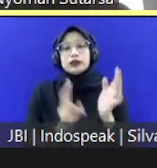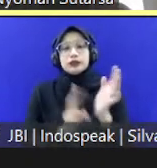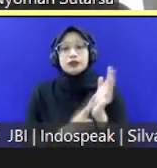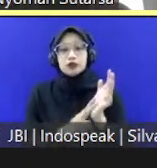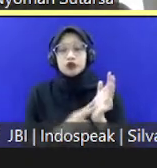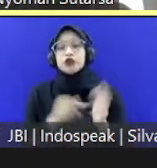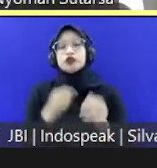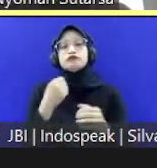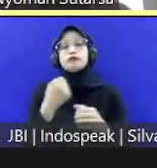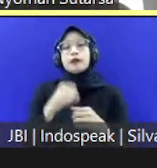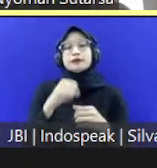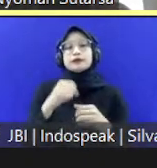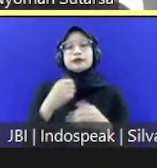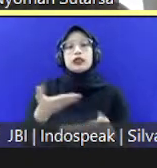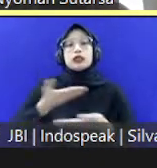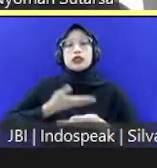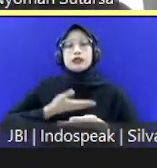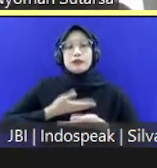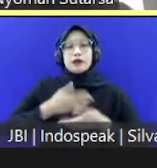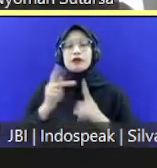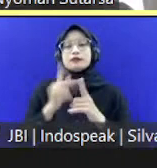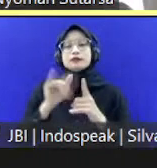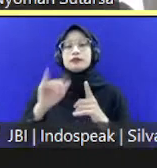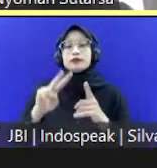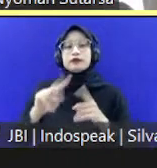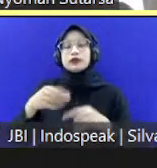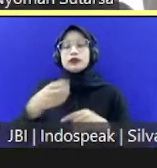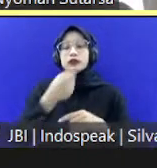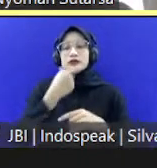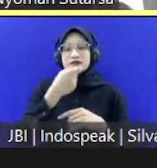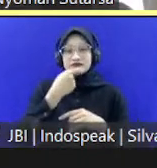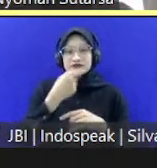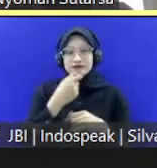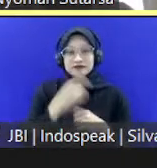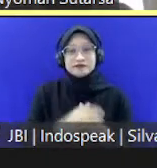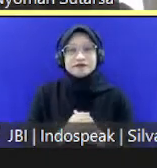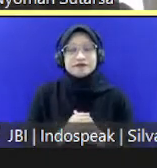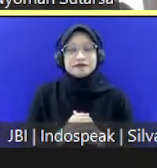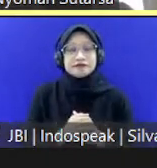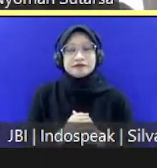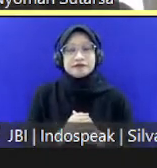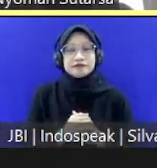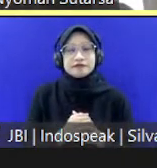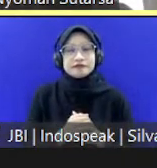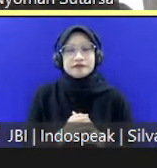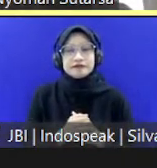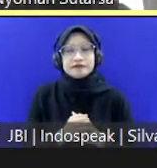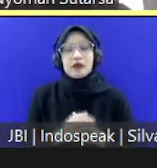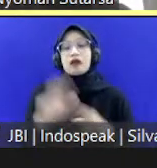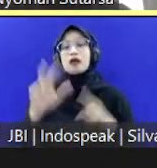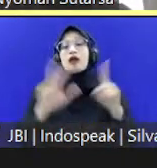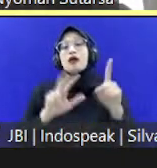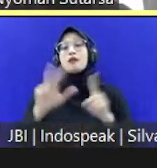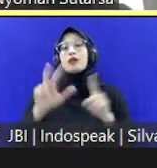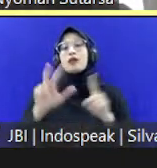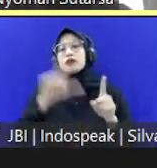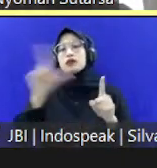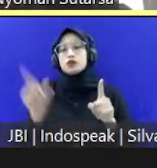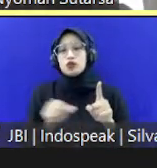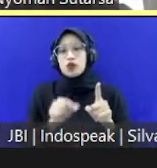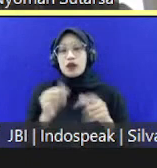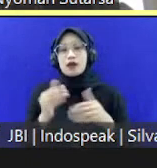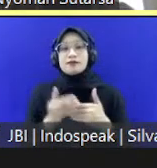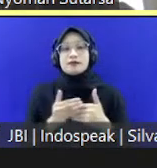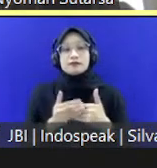months after her first diagnosis of tuberculosis and HIV co-infection, unable to take treatment for HIV, she died.